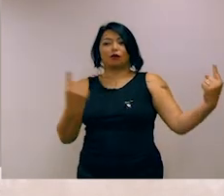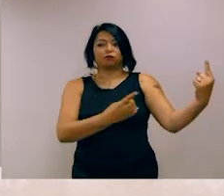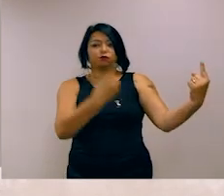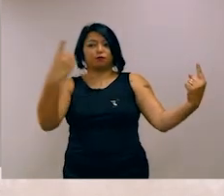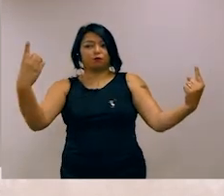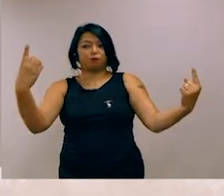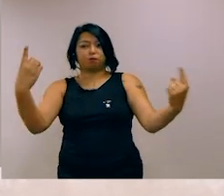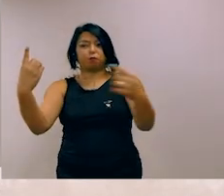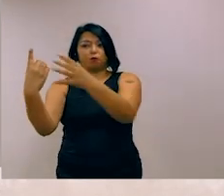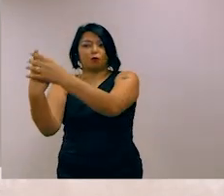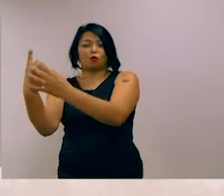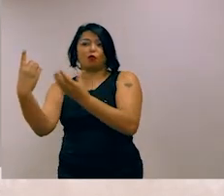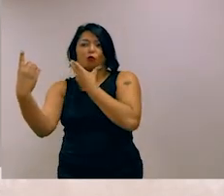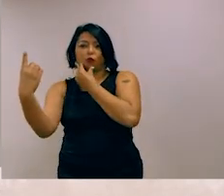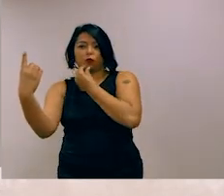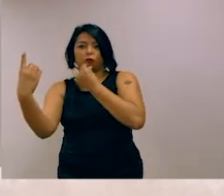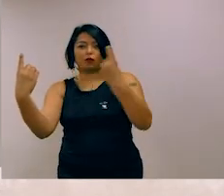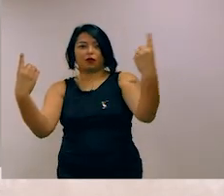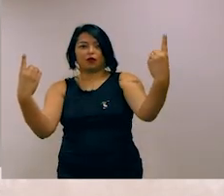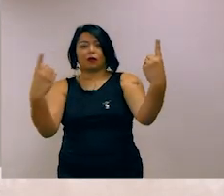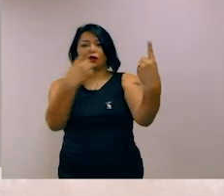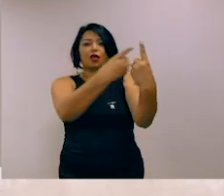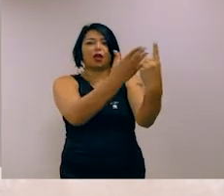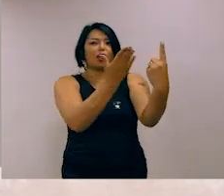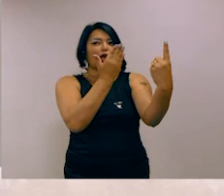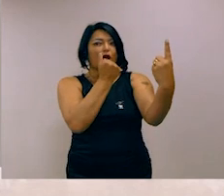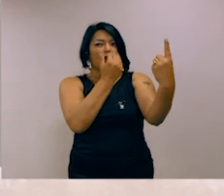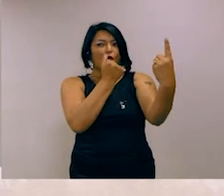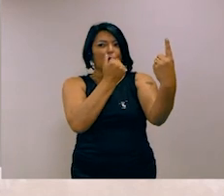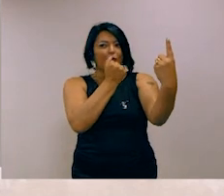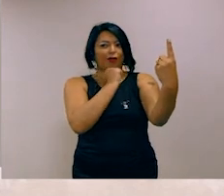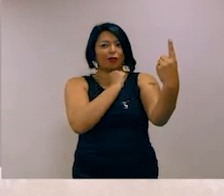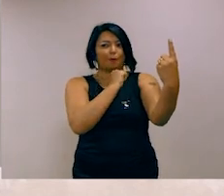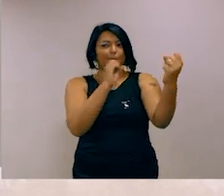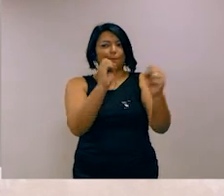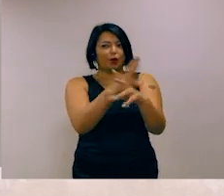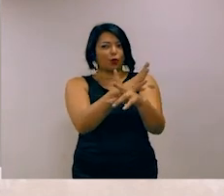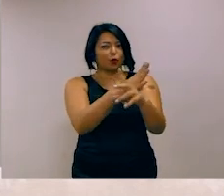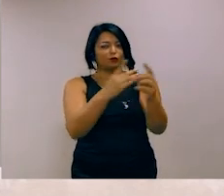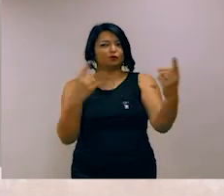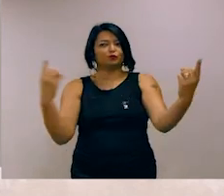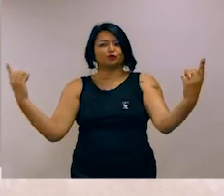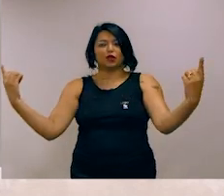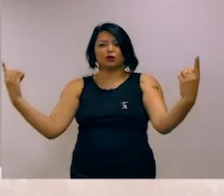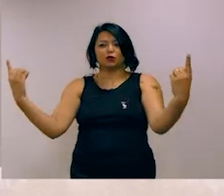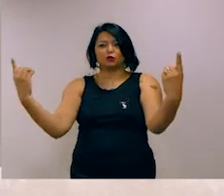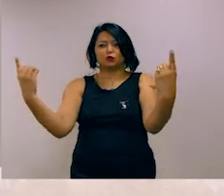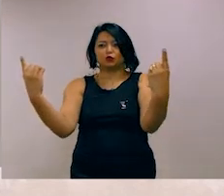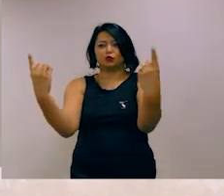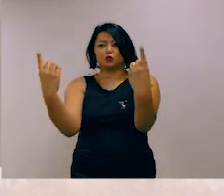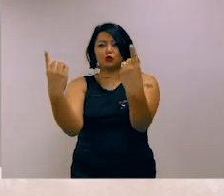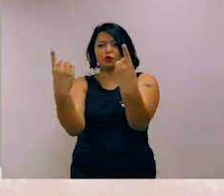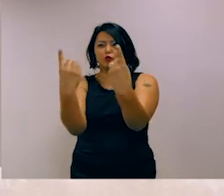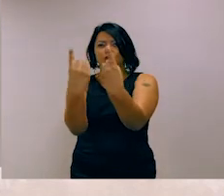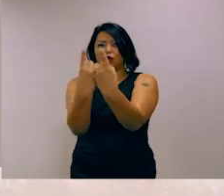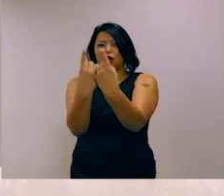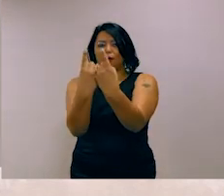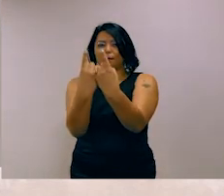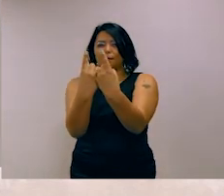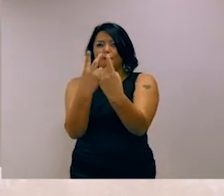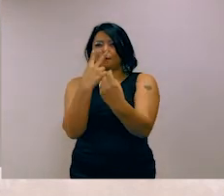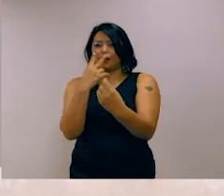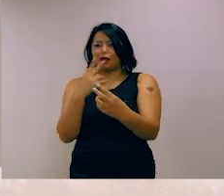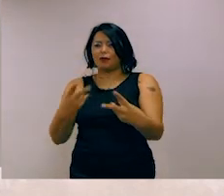and obesity. So now we know what causes obesity, at least to a certain extent.